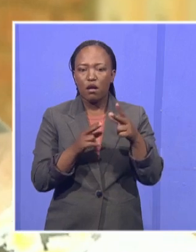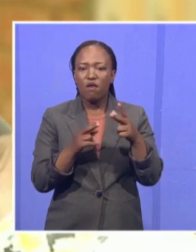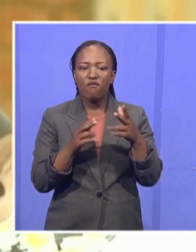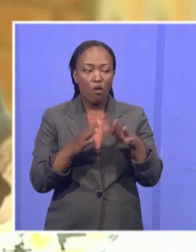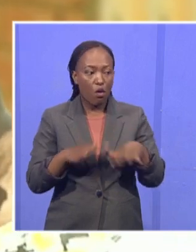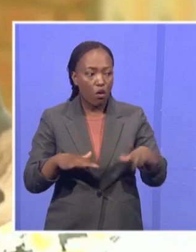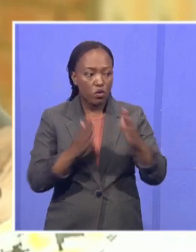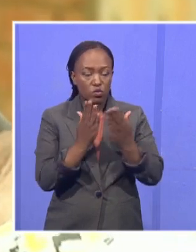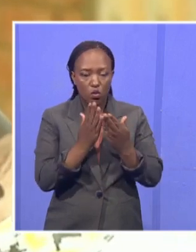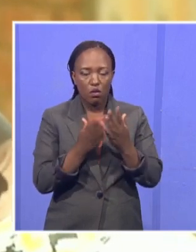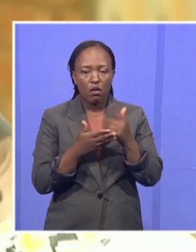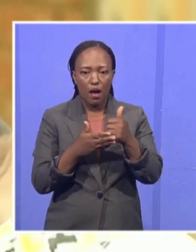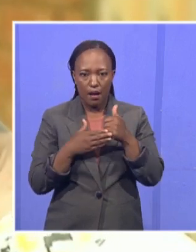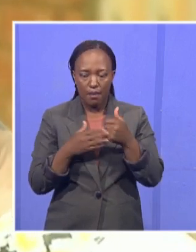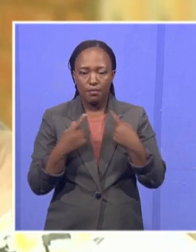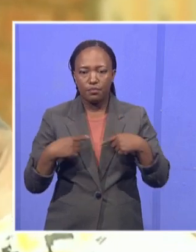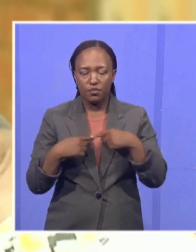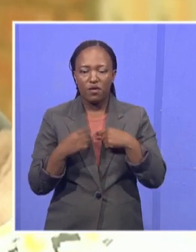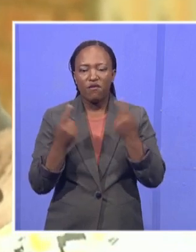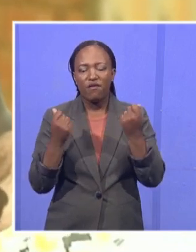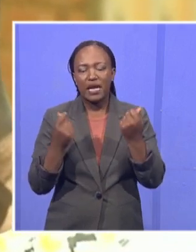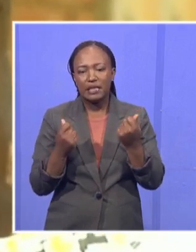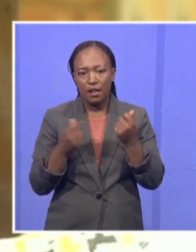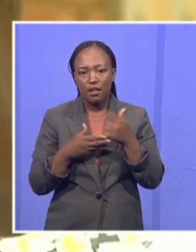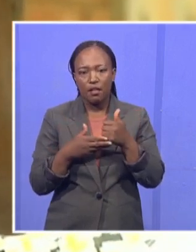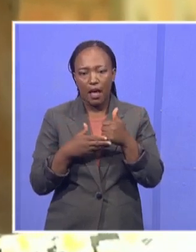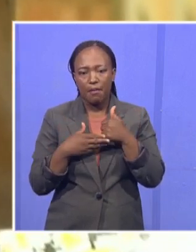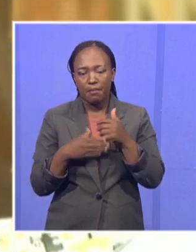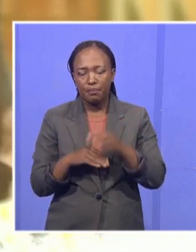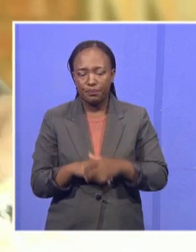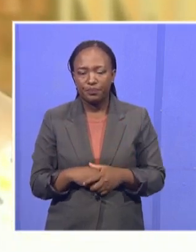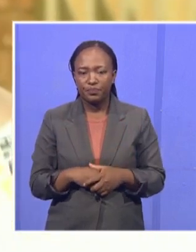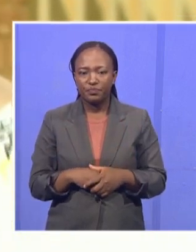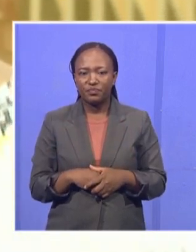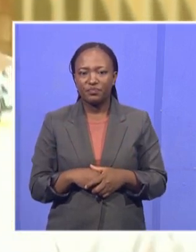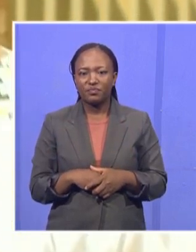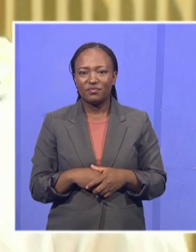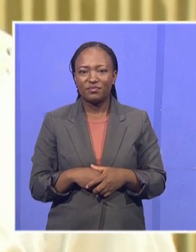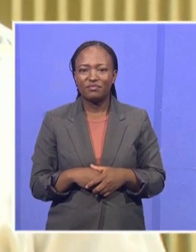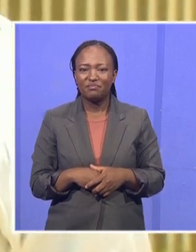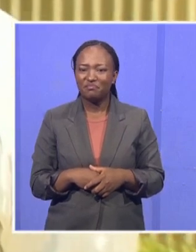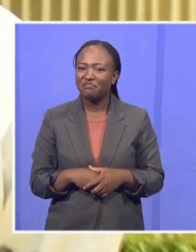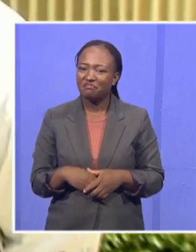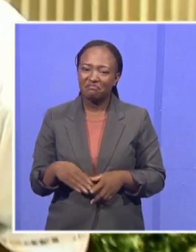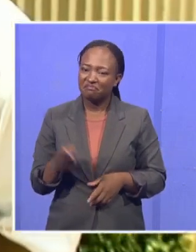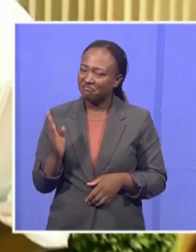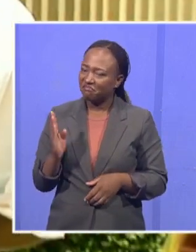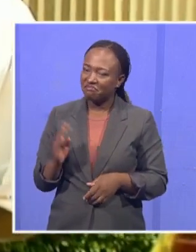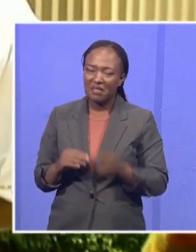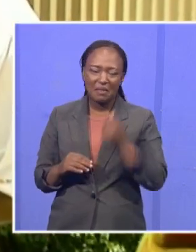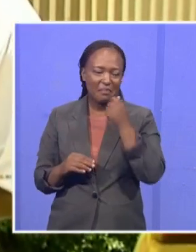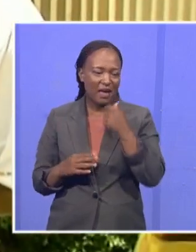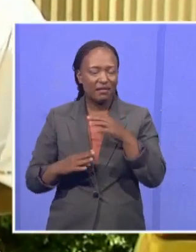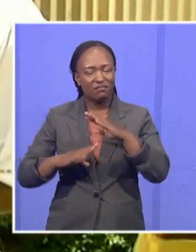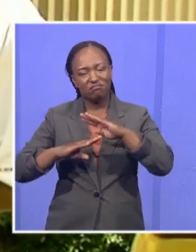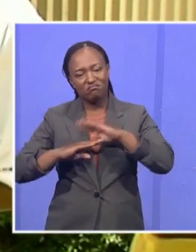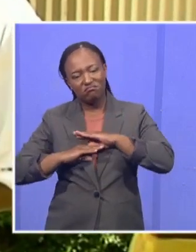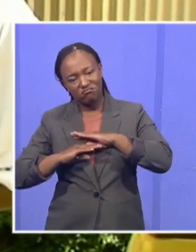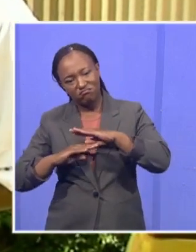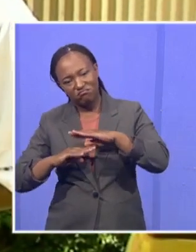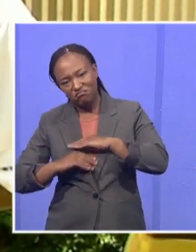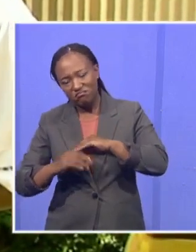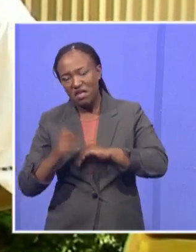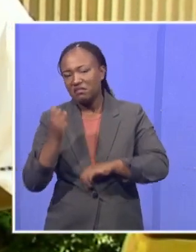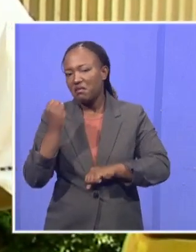very helpful in terms of financial resources. Well, it seems like you are a satisfied man. You're getting enough support, you're saying, from